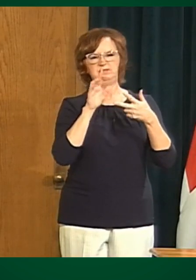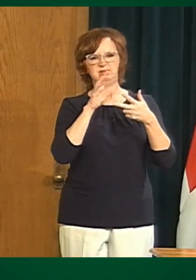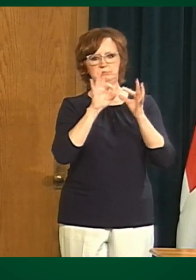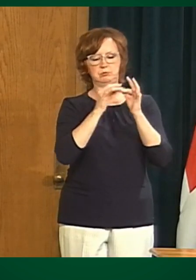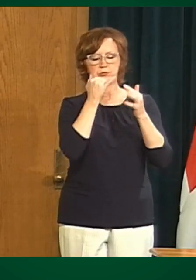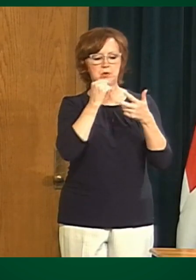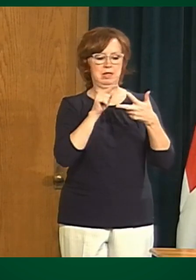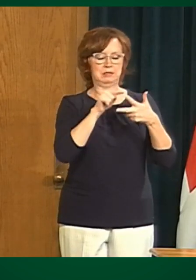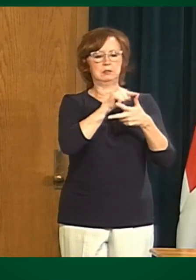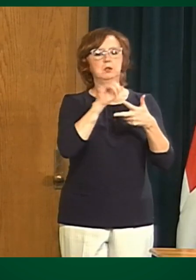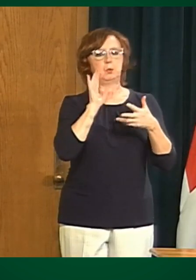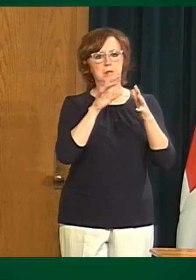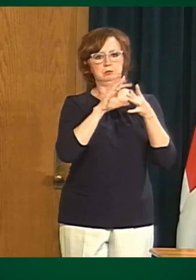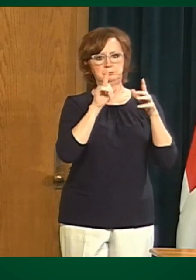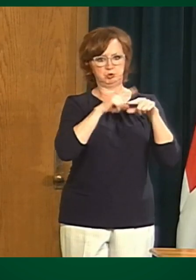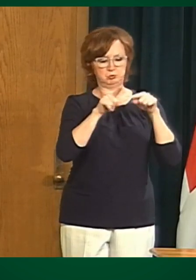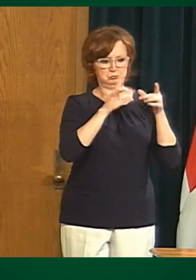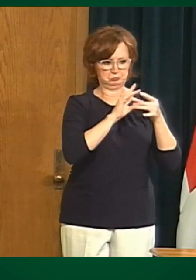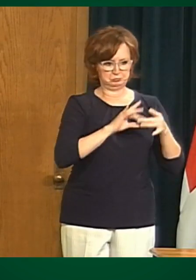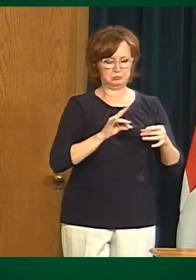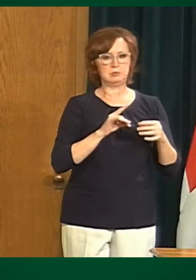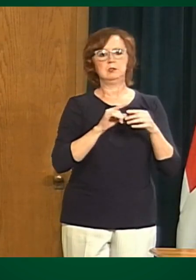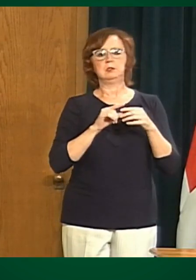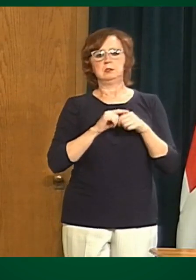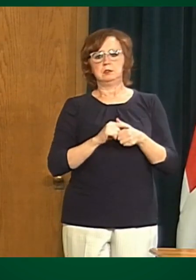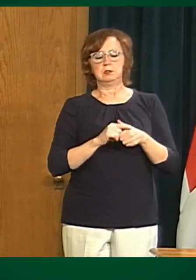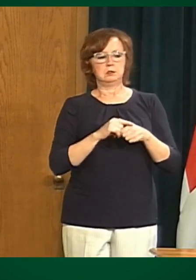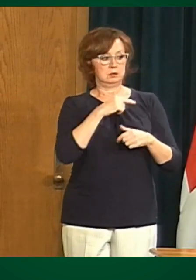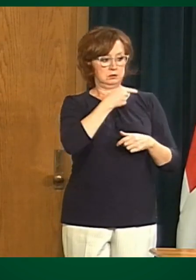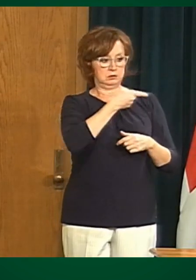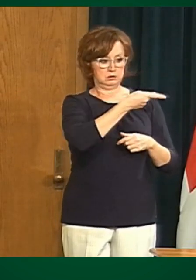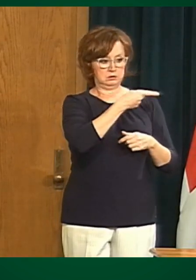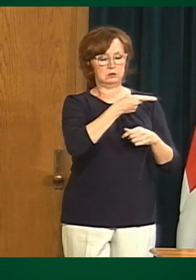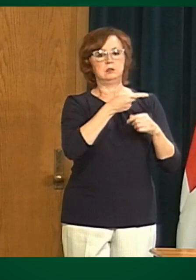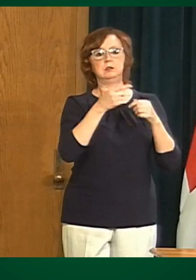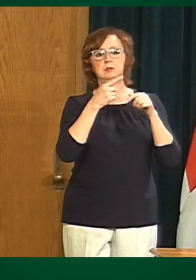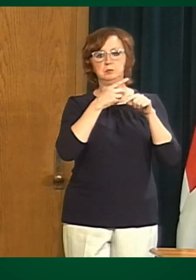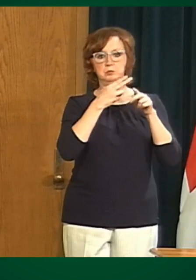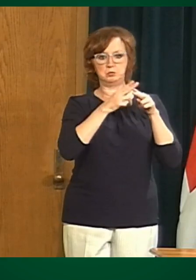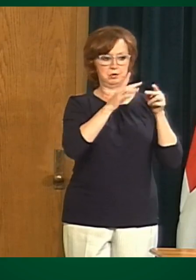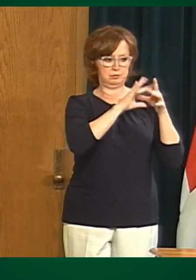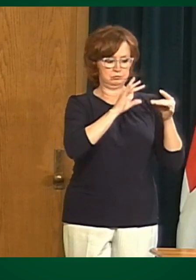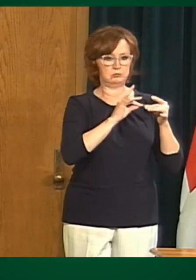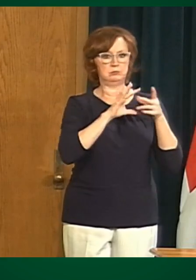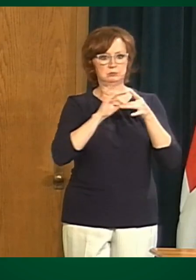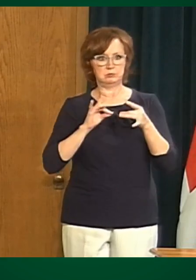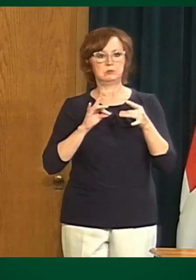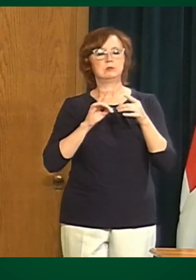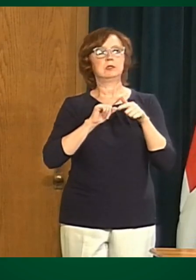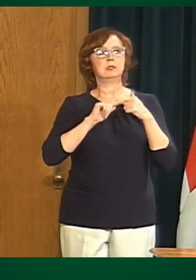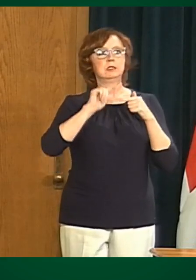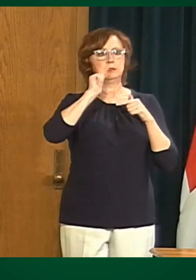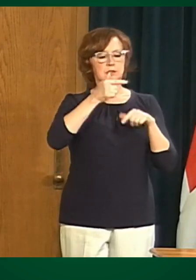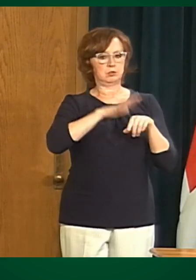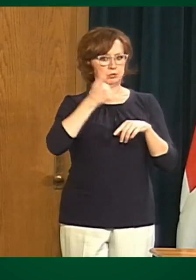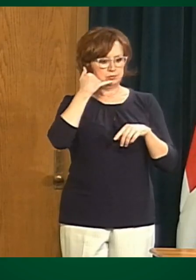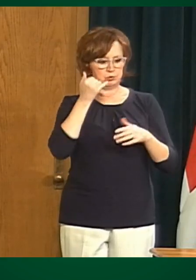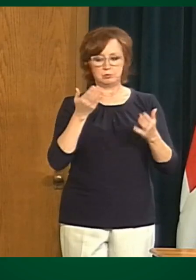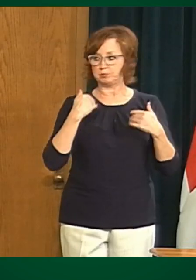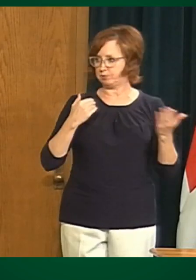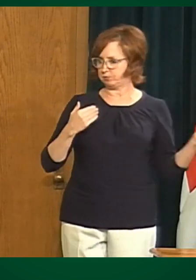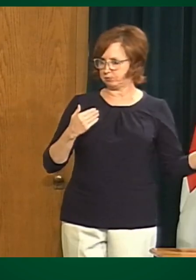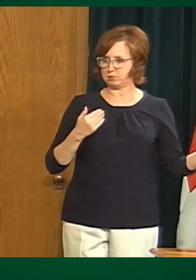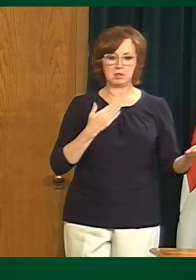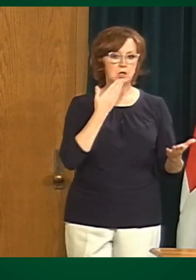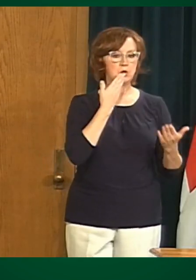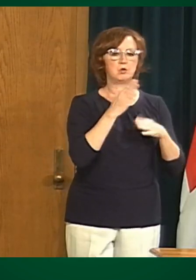but before both Premier Moe and Dr. Shahab will have brief comments. Premier? Well, good afternoon, everyone.